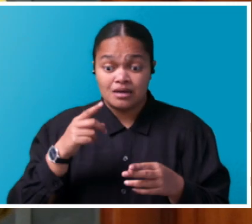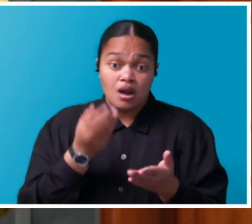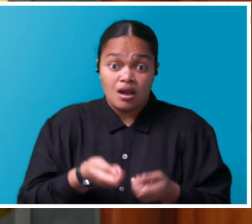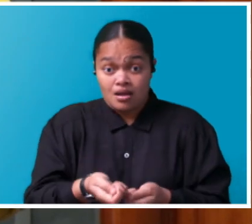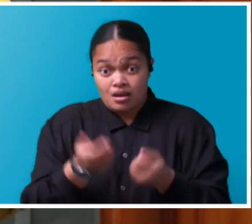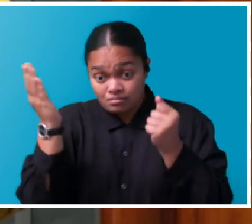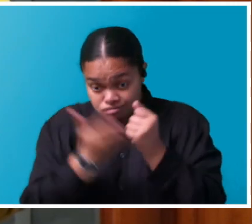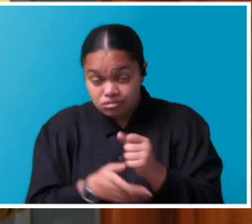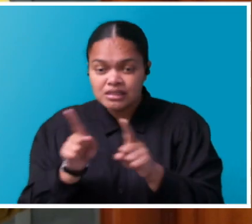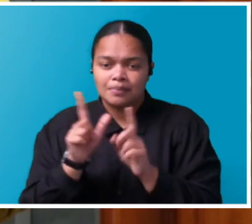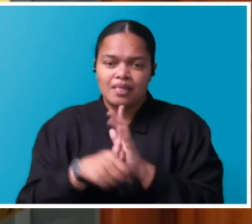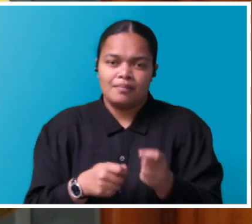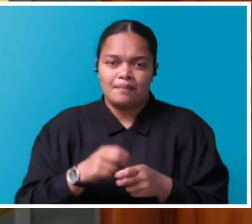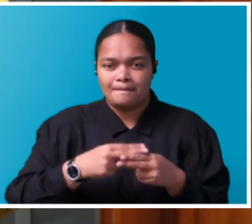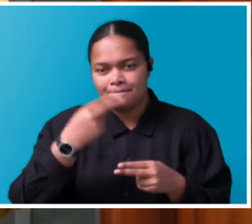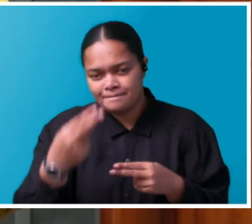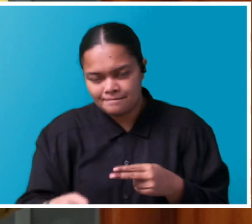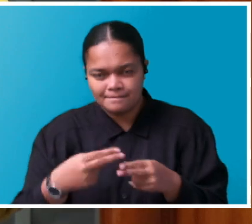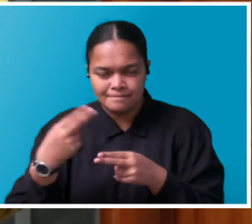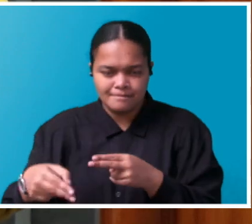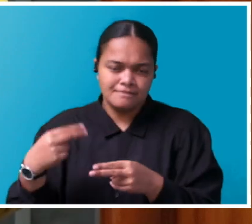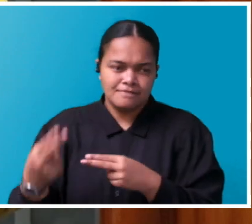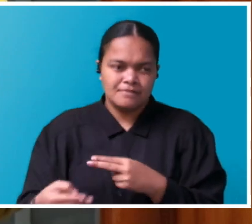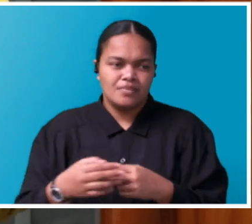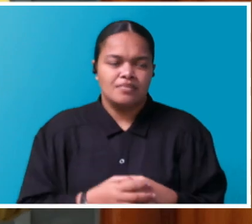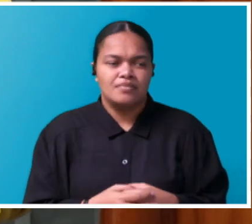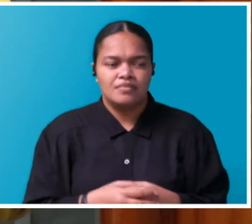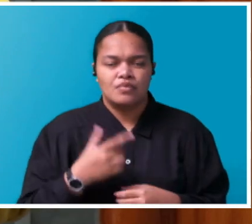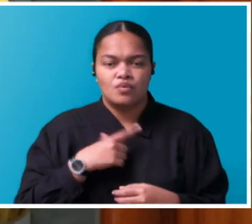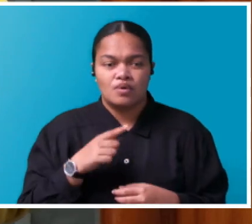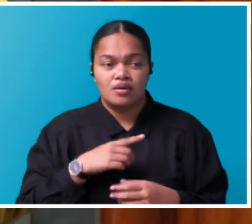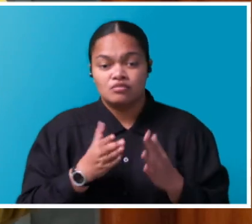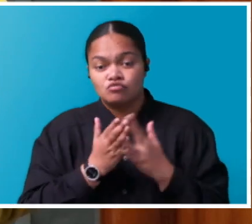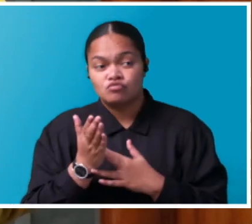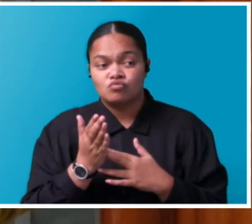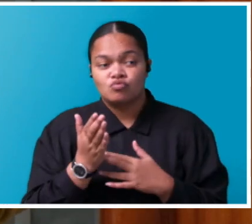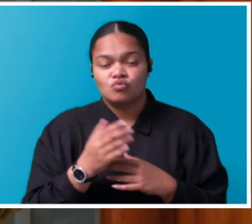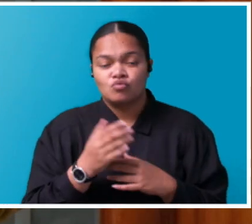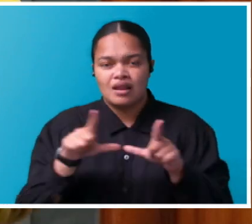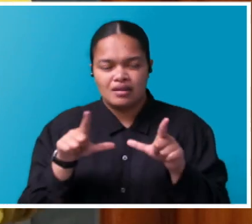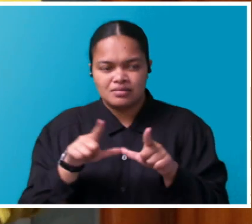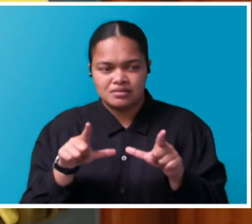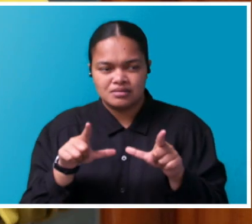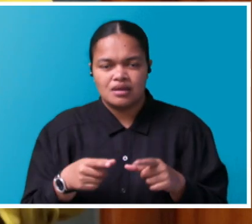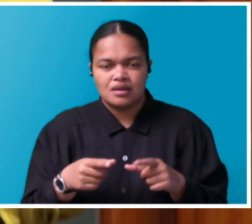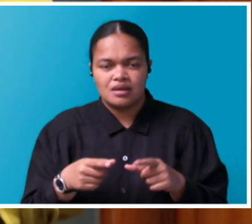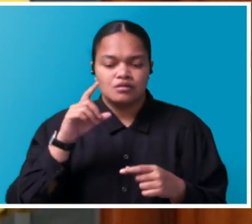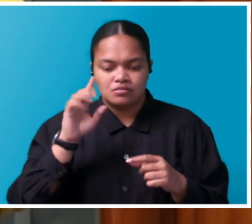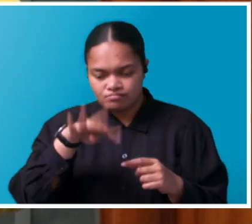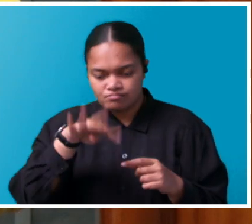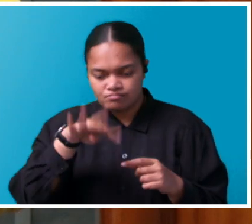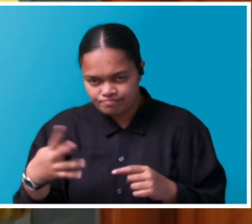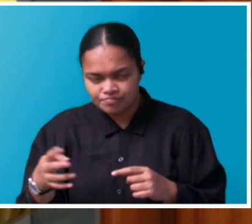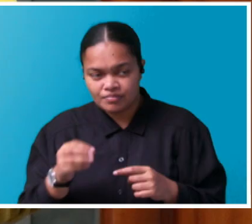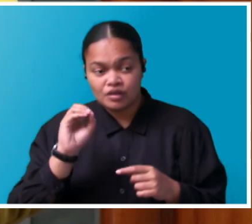areas, and both of these regimes will be conditions instituted through the harvesting licenses issued. Honorable Speaker,